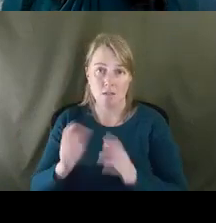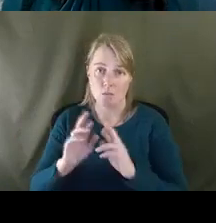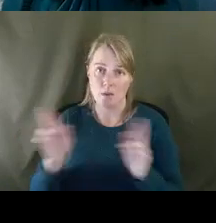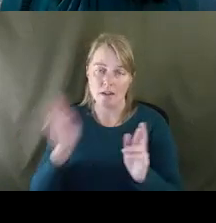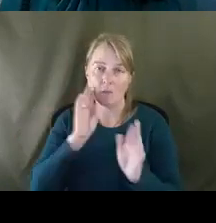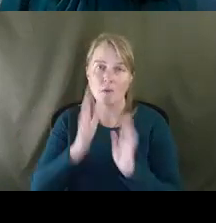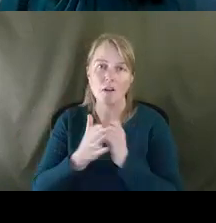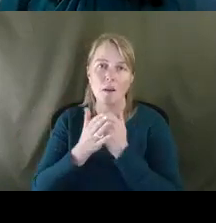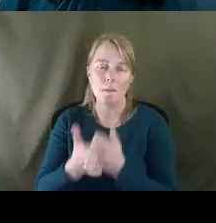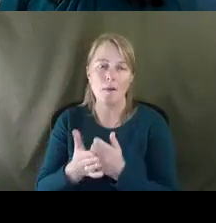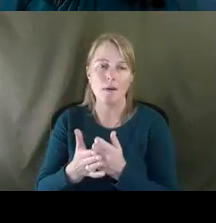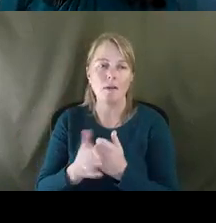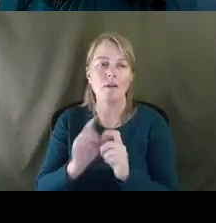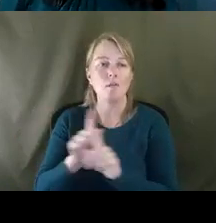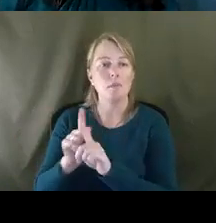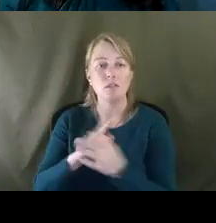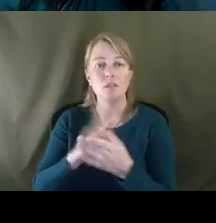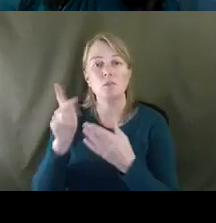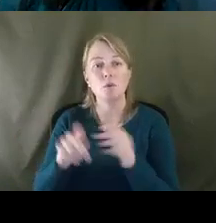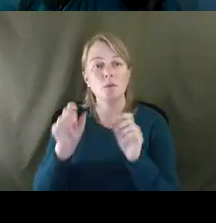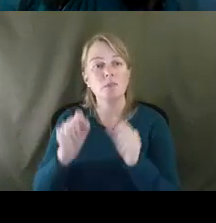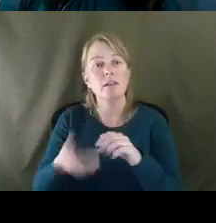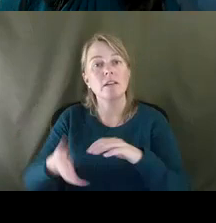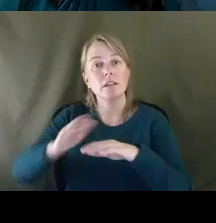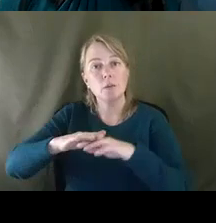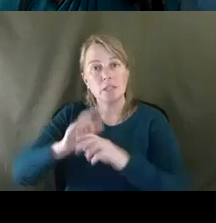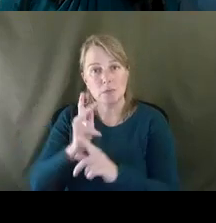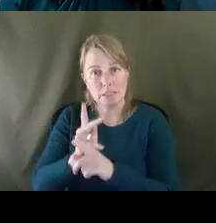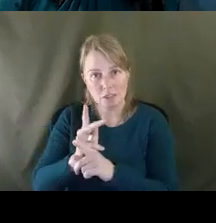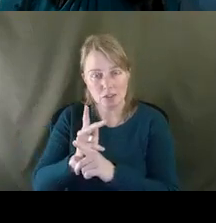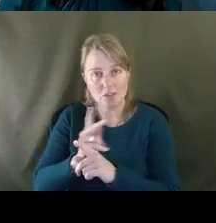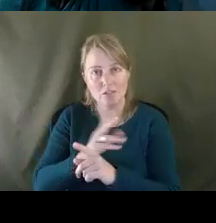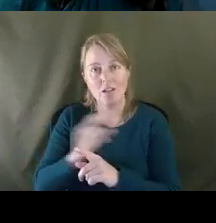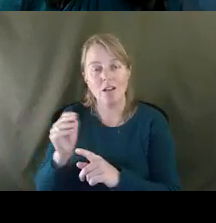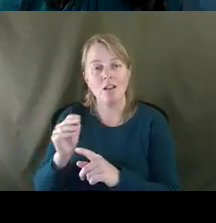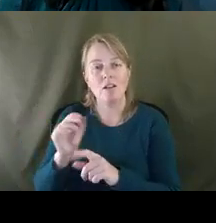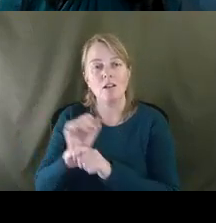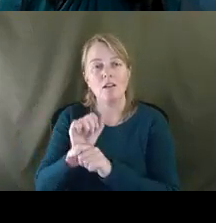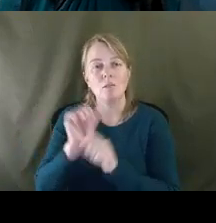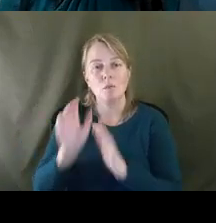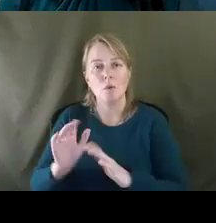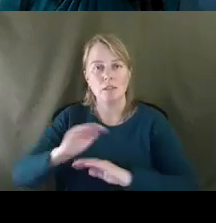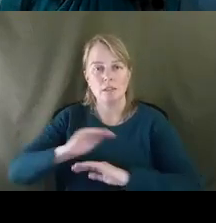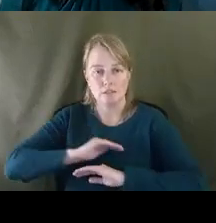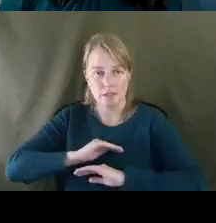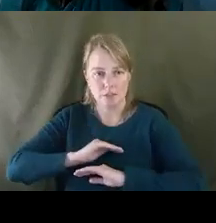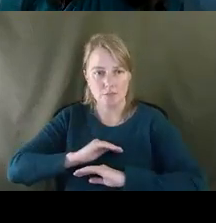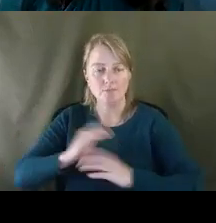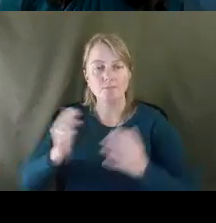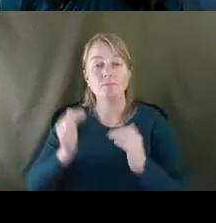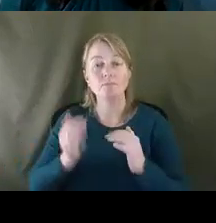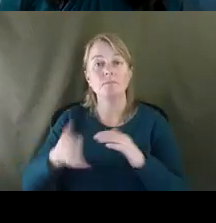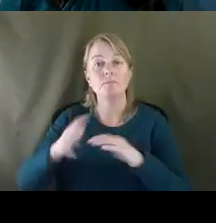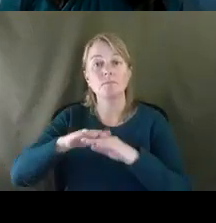help. Mentoring programs can increase retention and employee satisfaction. It can increase